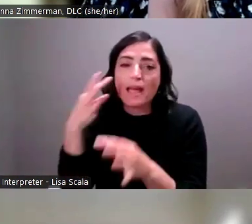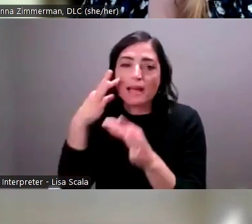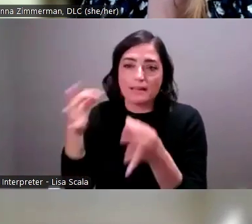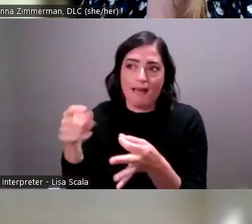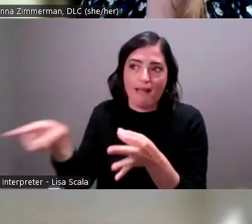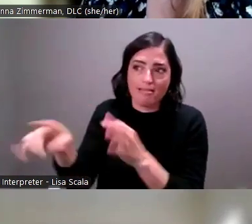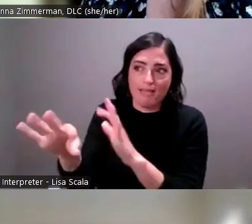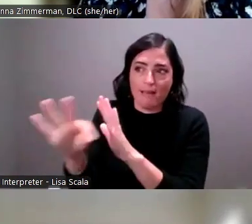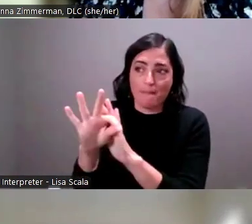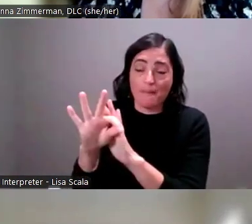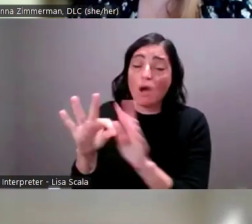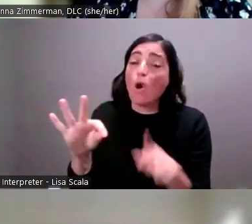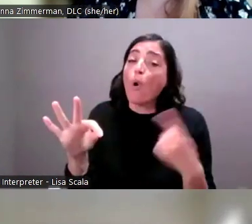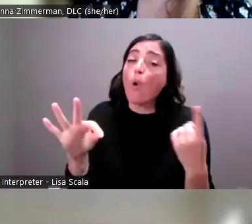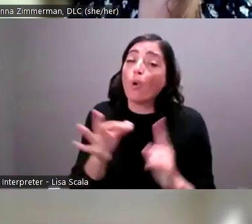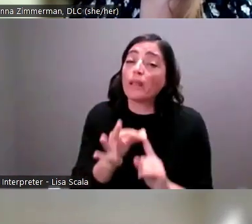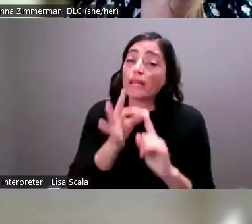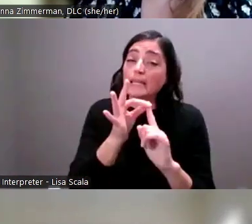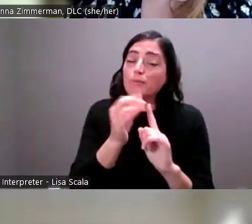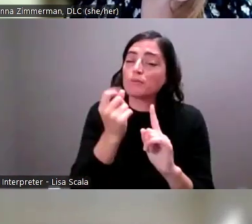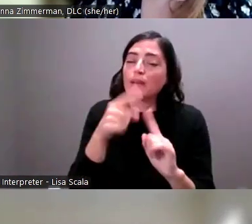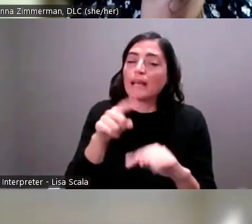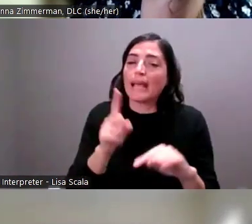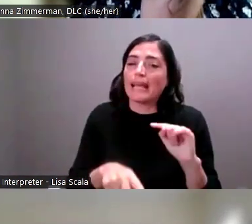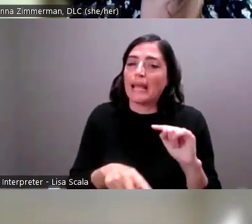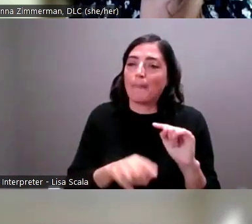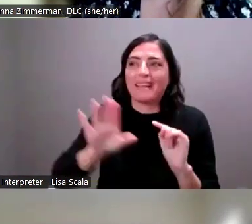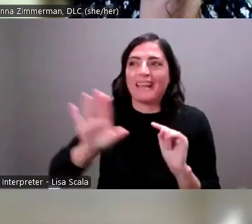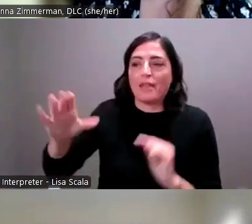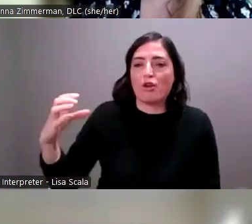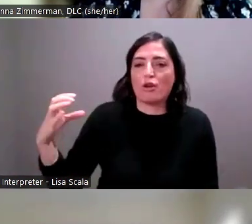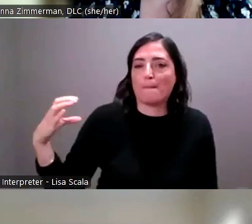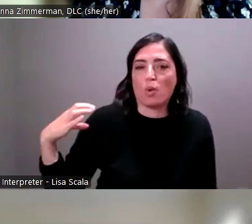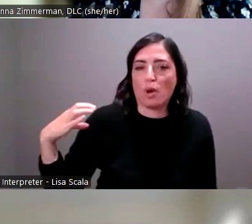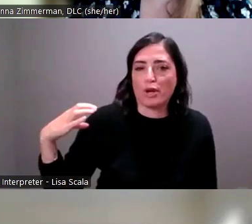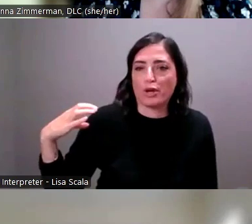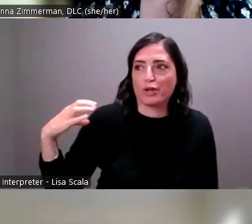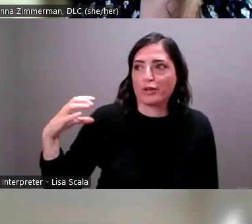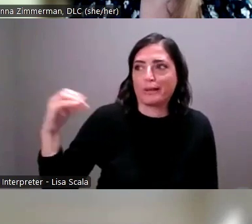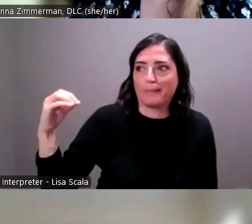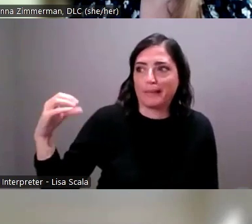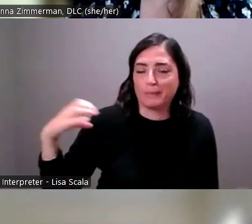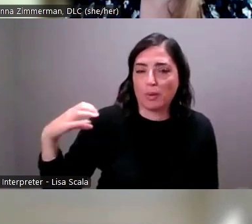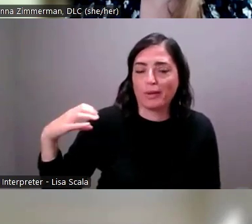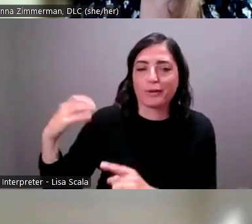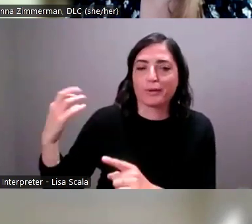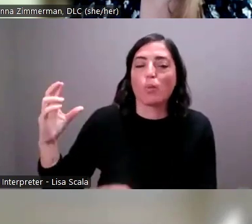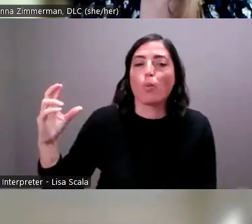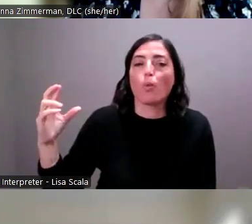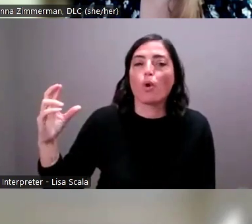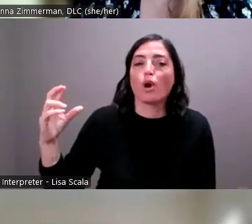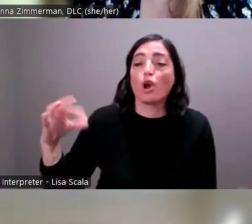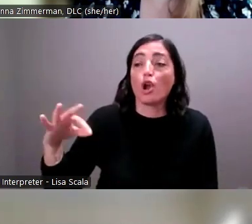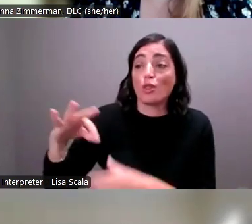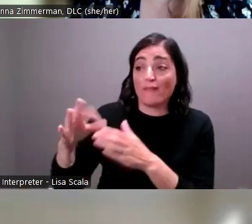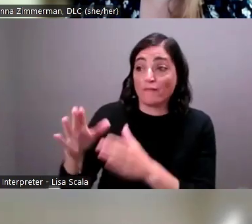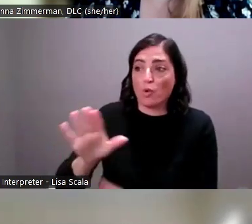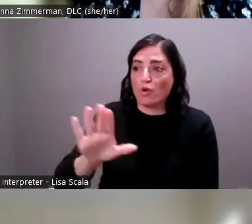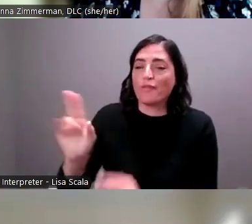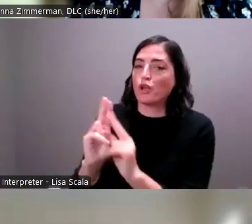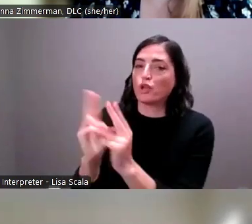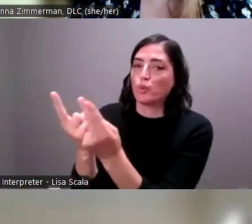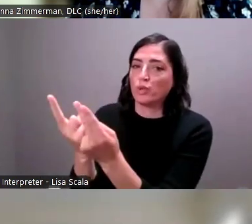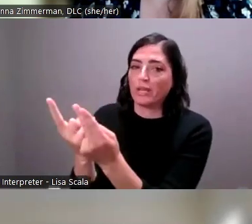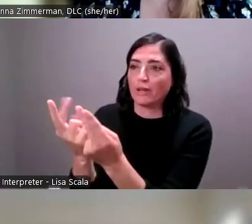The only exception is that it cannot be a person's employer or the voters' union